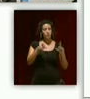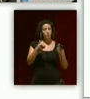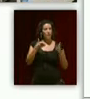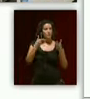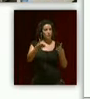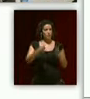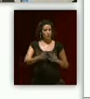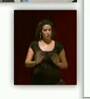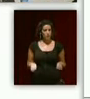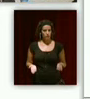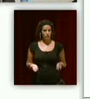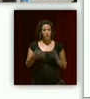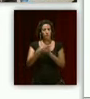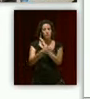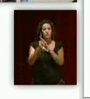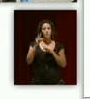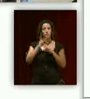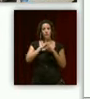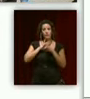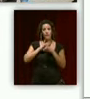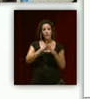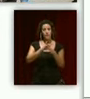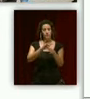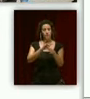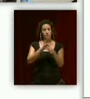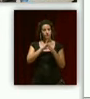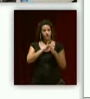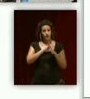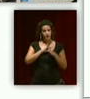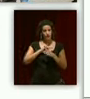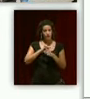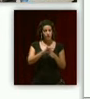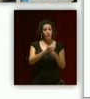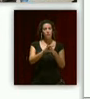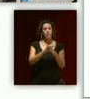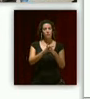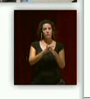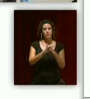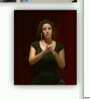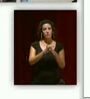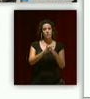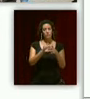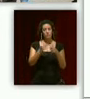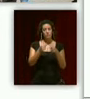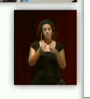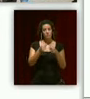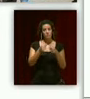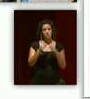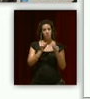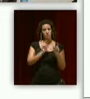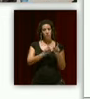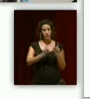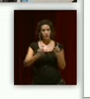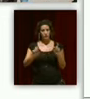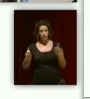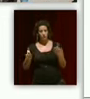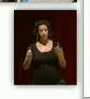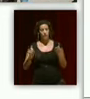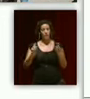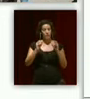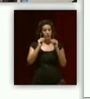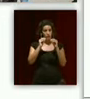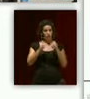task creator. This is merely a guide, an assistance guide that guides